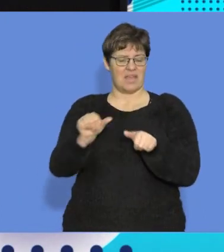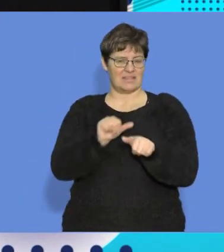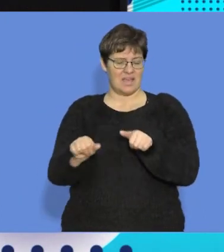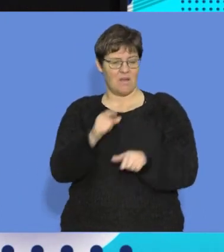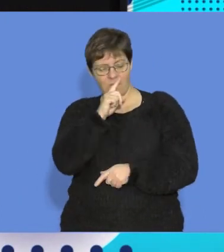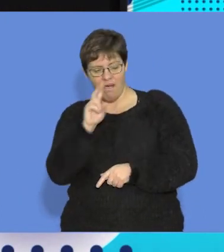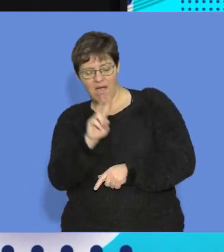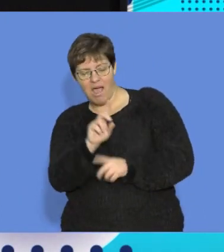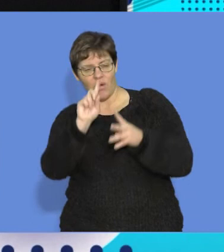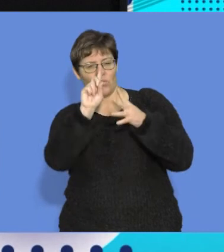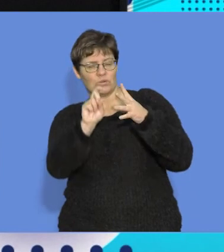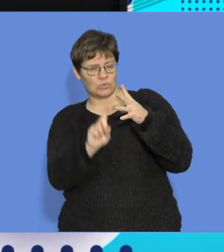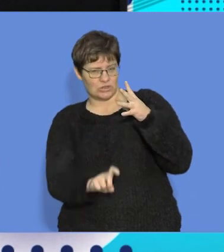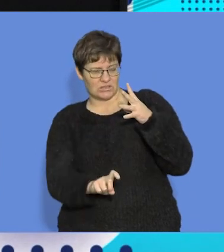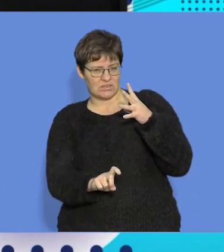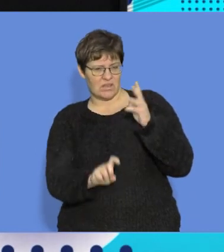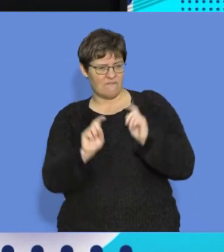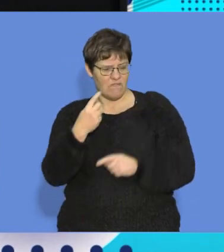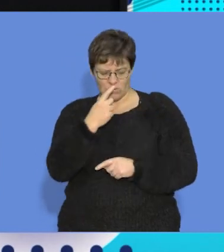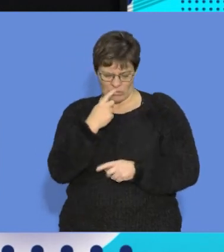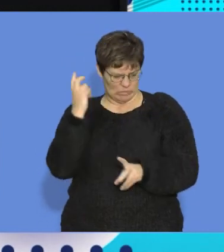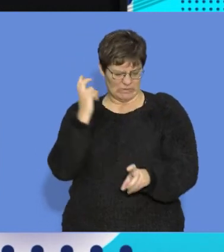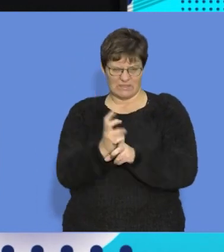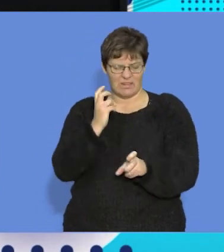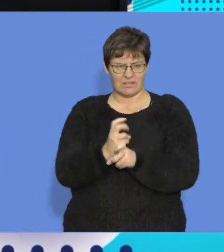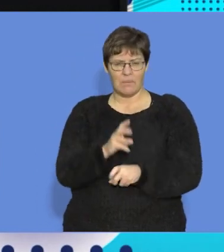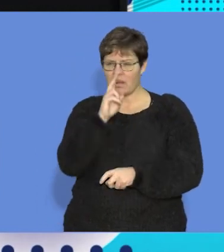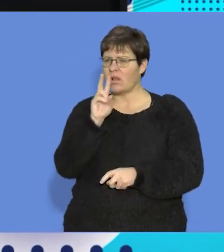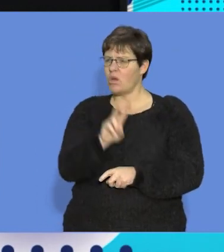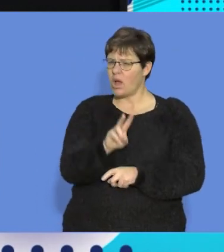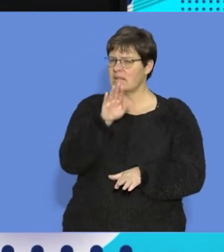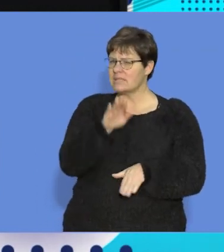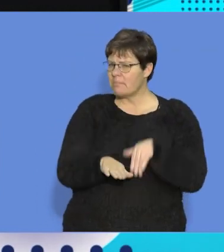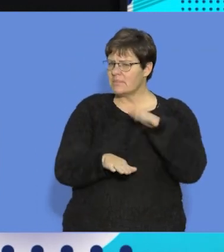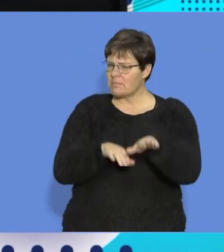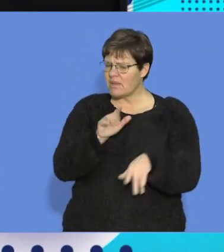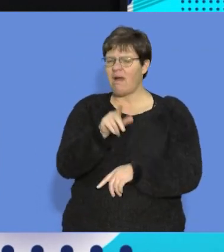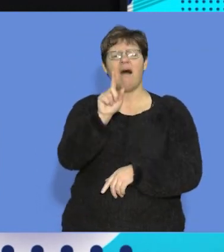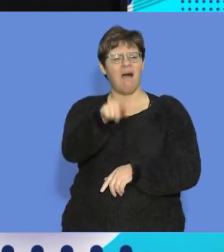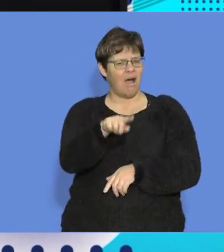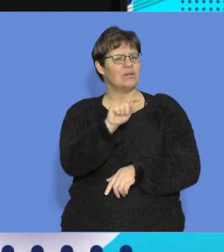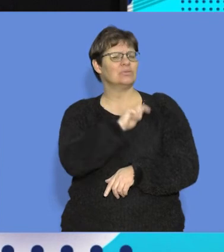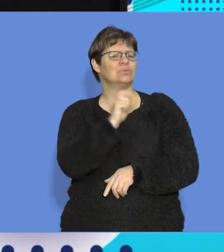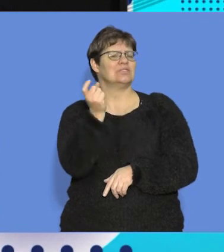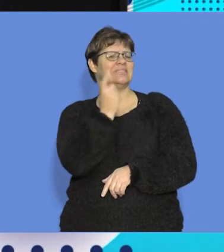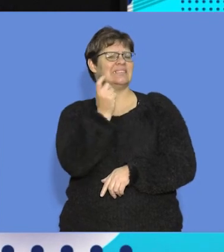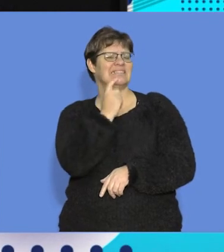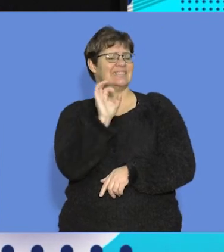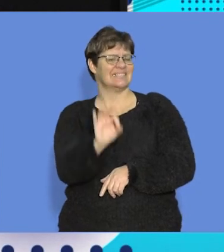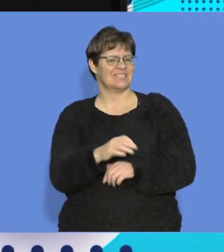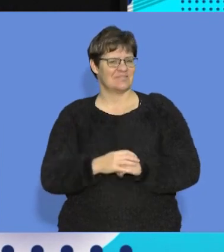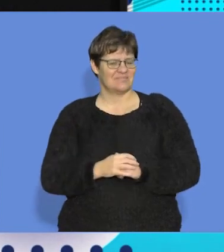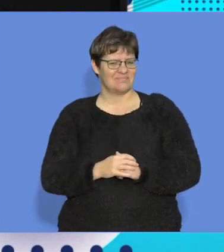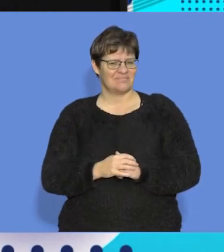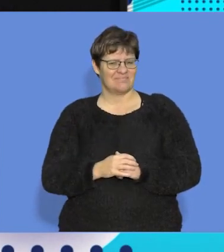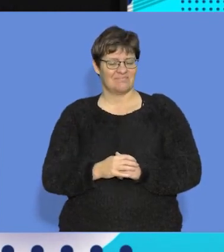face questions that at first look quite difficult, but if you look at them step by step, you can get there.